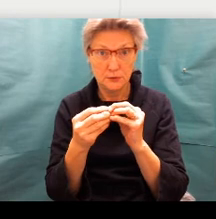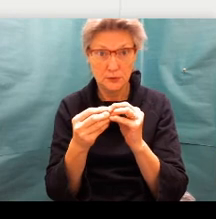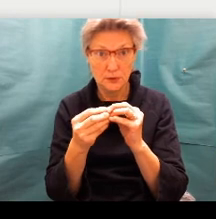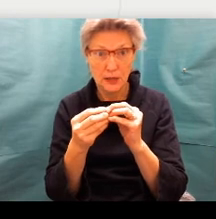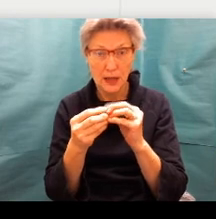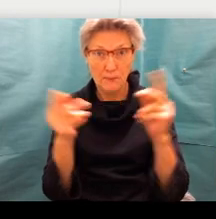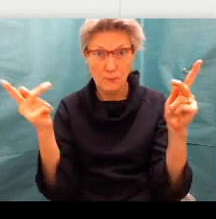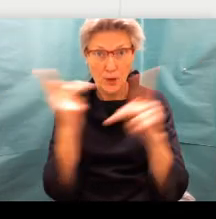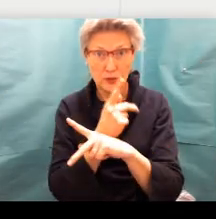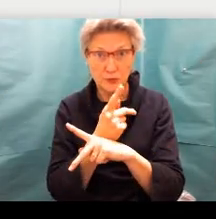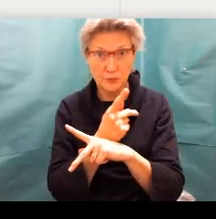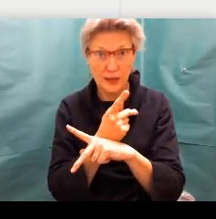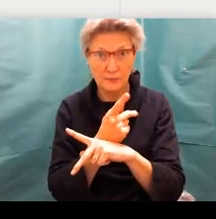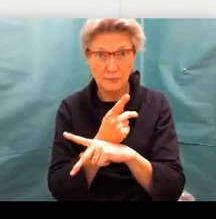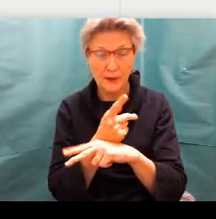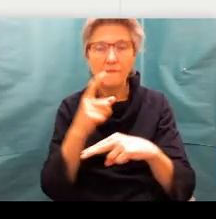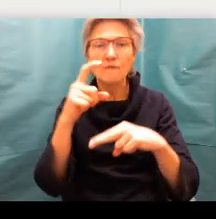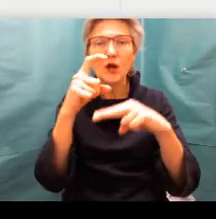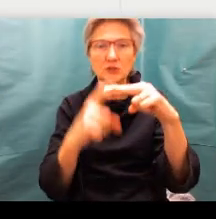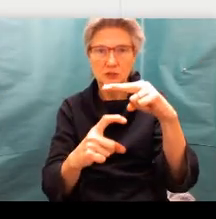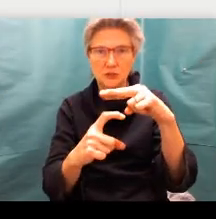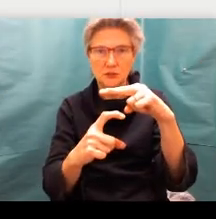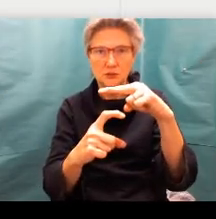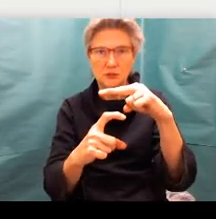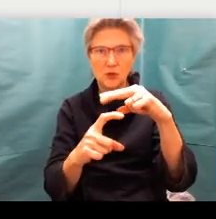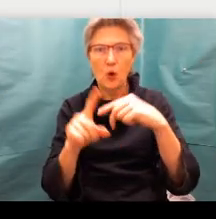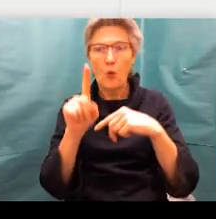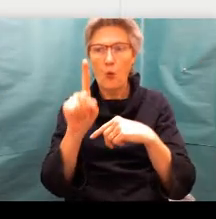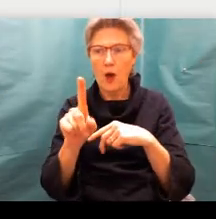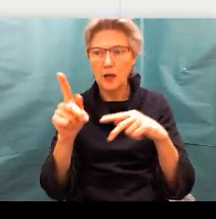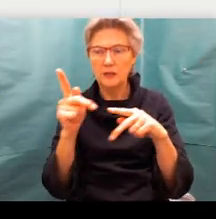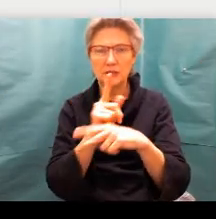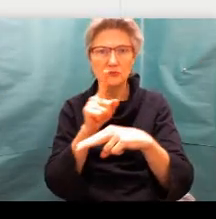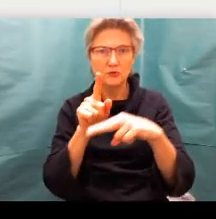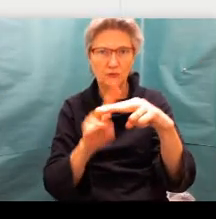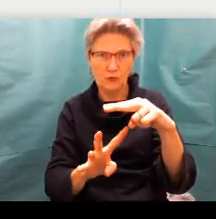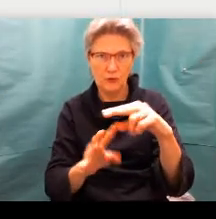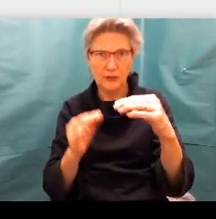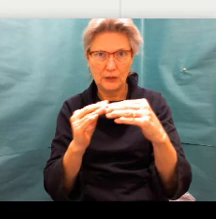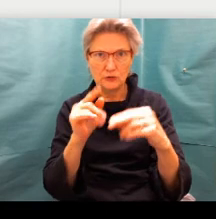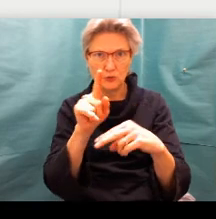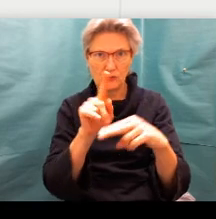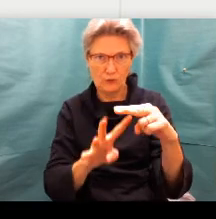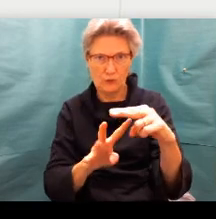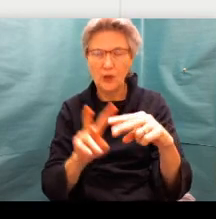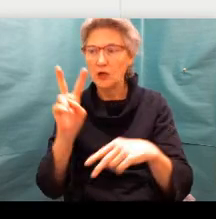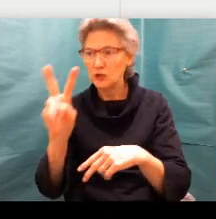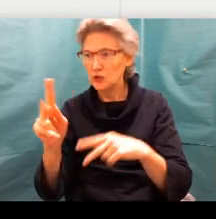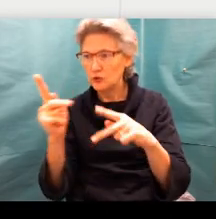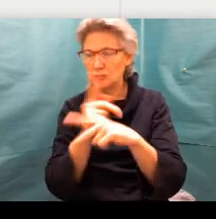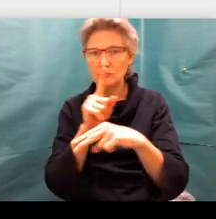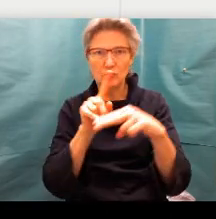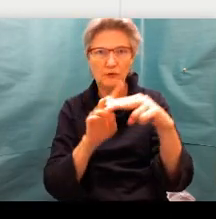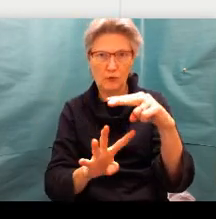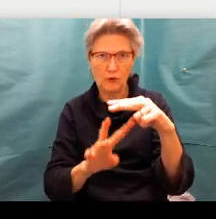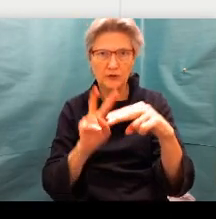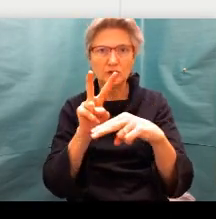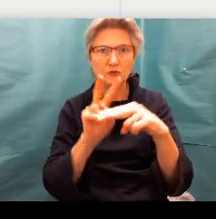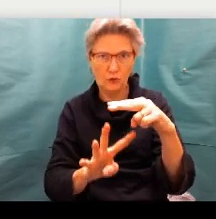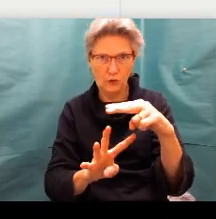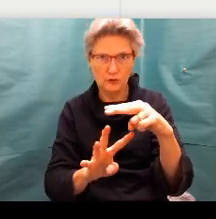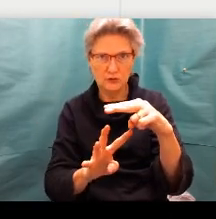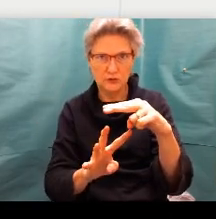and I multiplied it by my fraction, right? 1 times 1/4 is 1/4. 2 times 1/4, I'm counting by